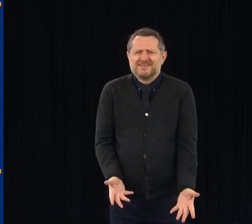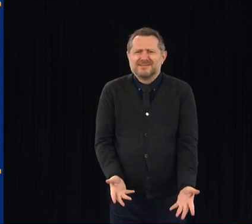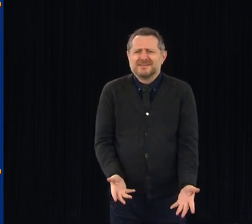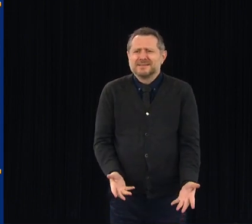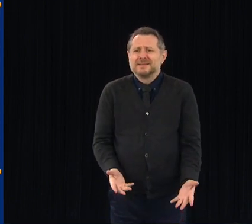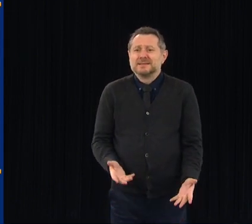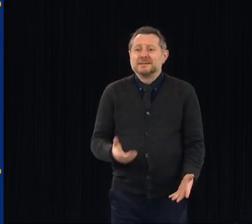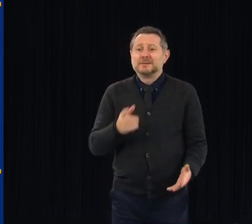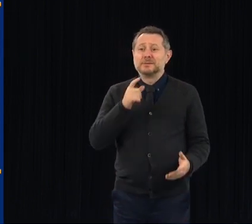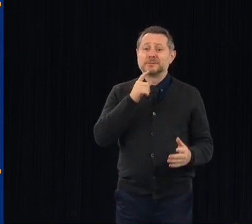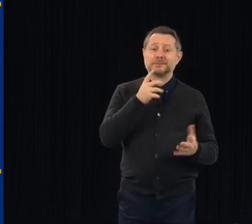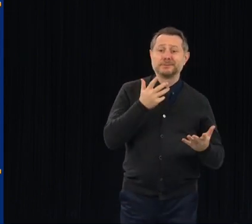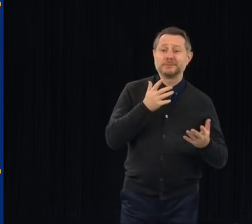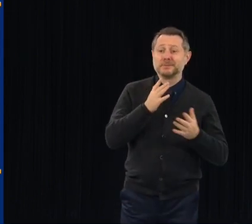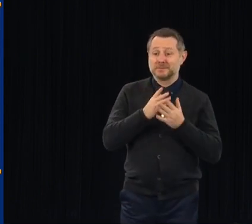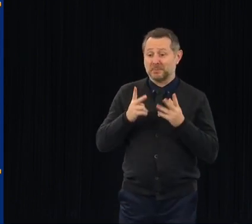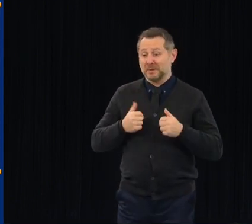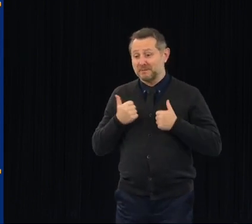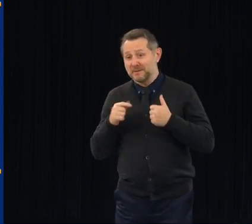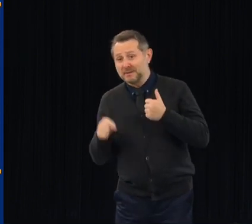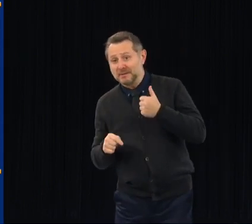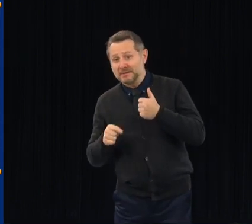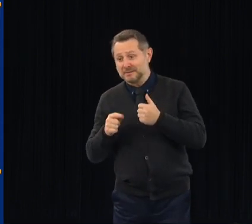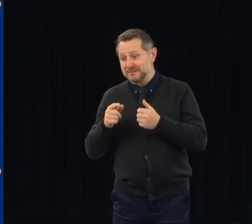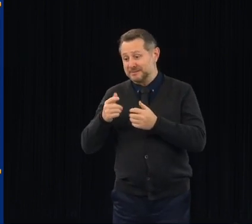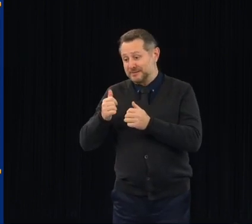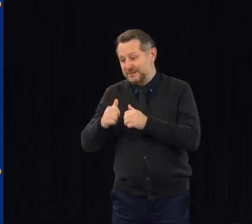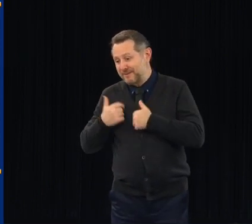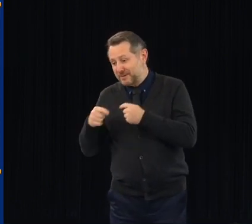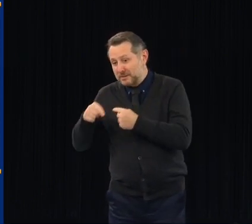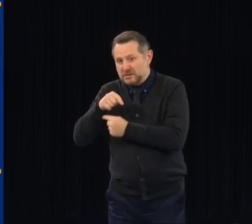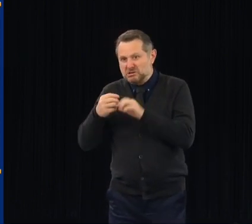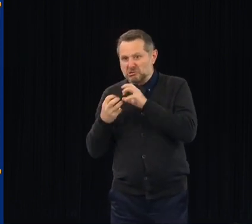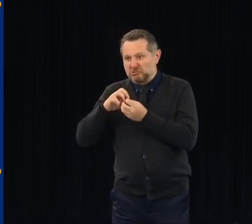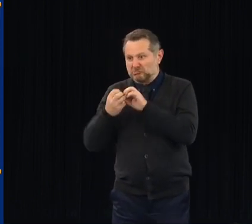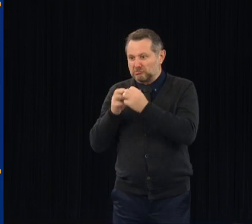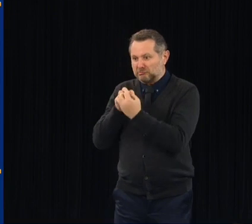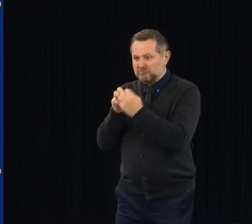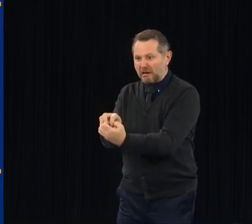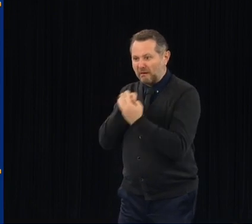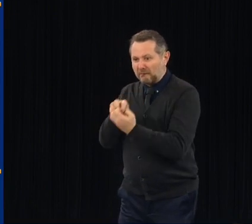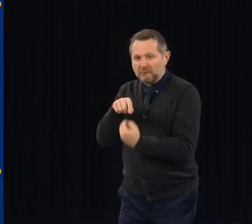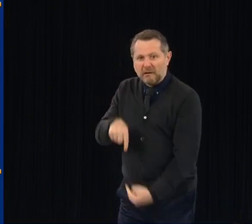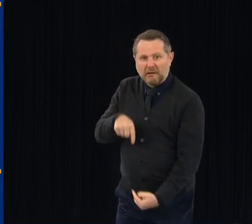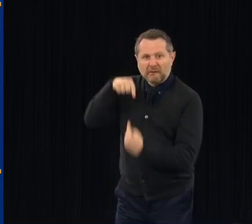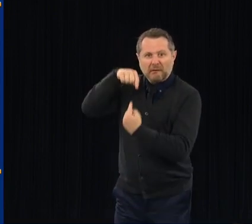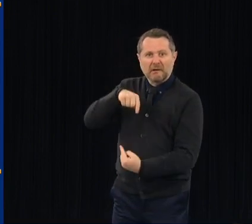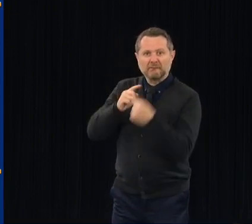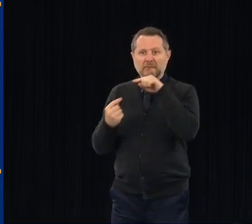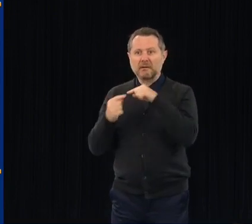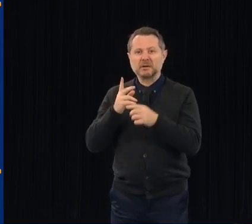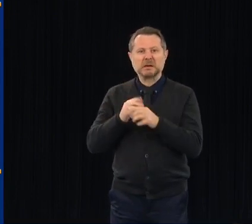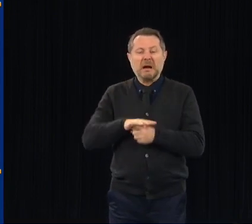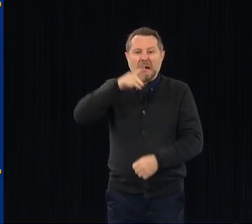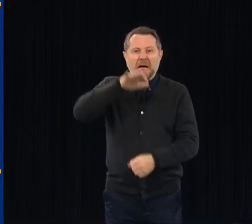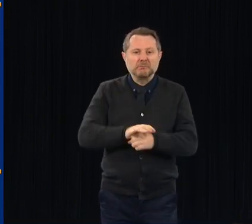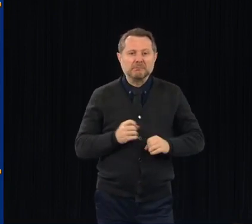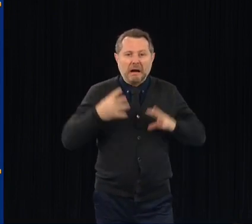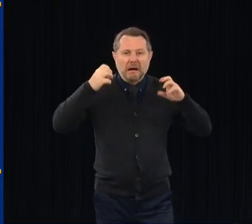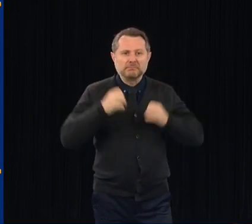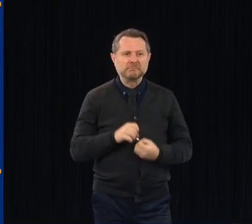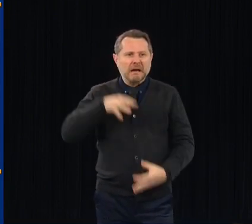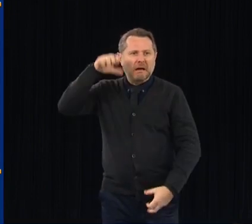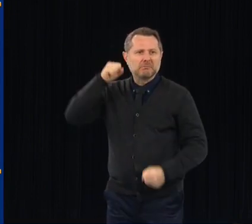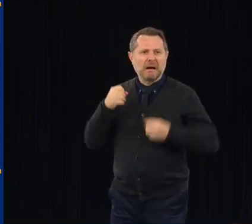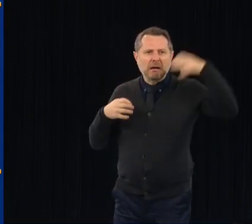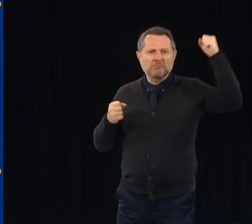of authority in the situation, which I've noticed. Irrational outbursts can come in at any